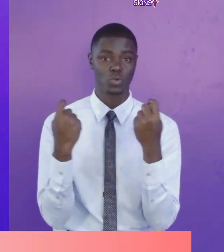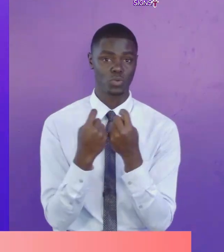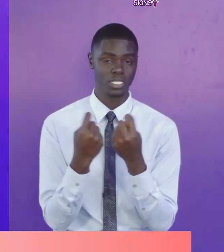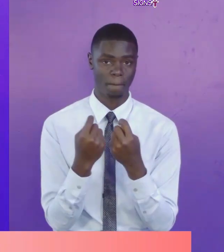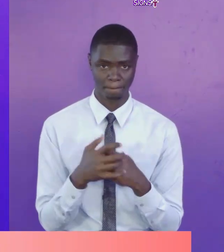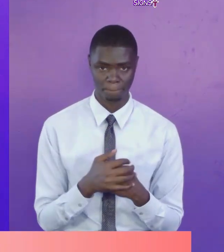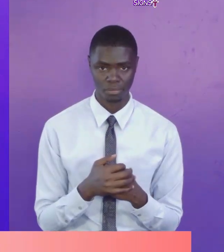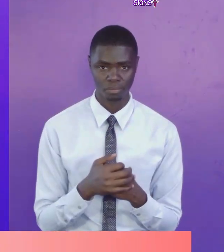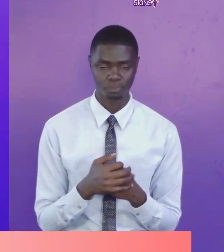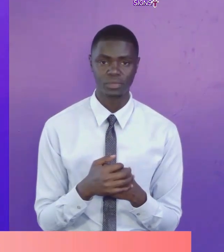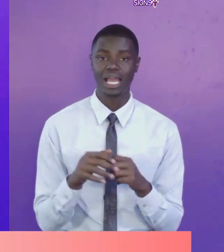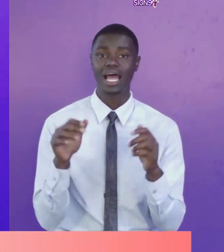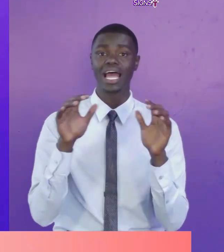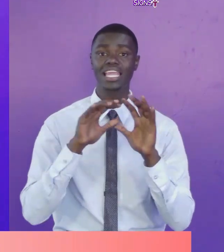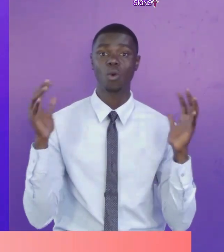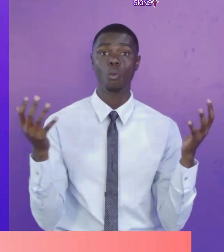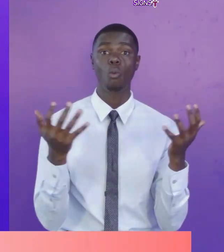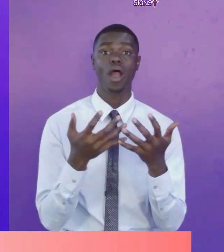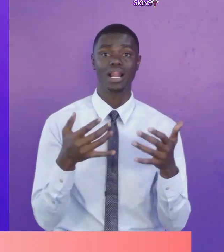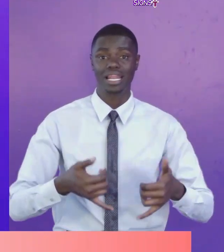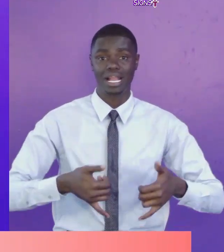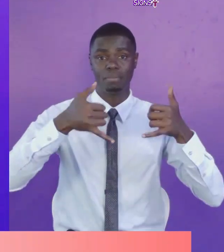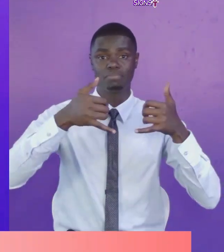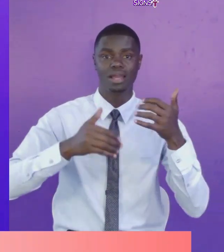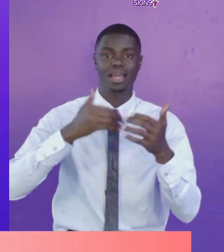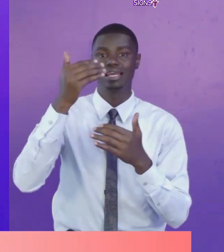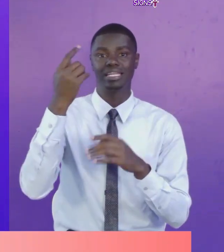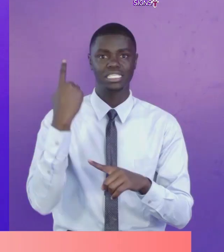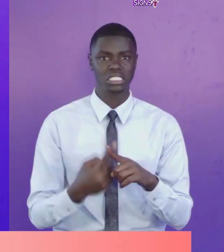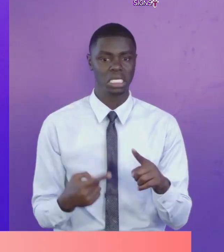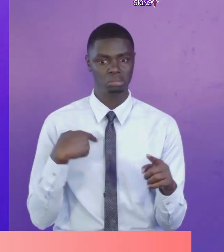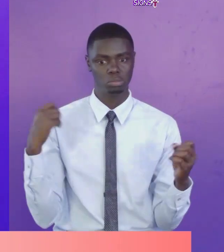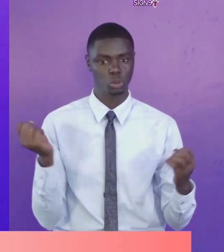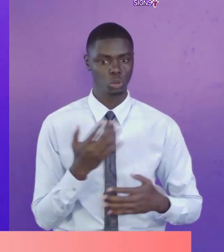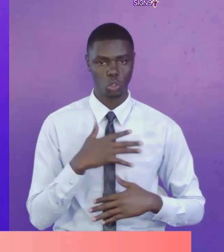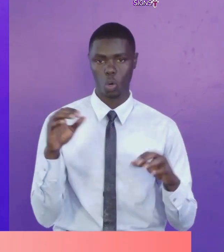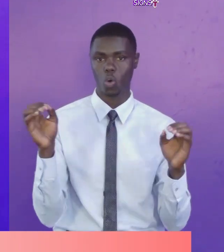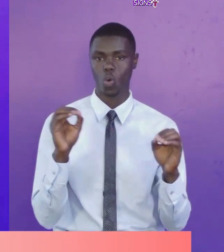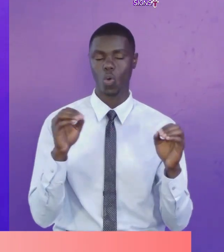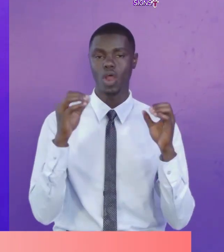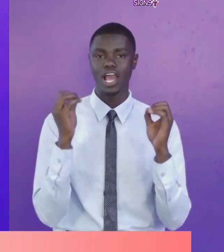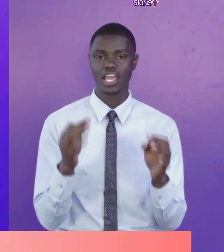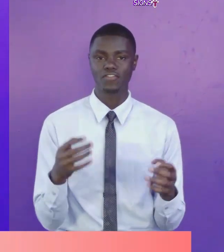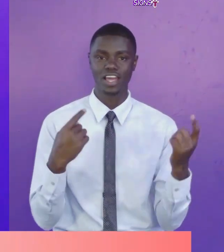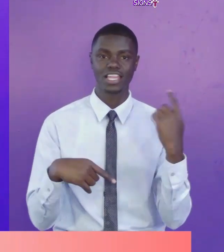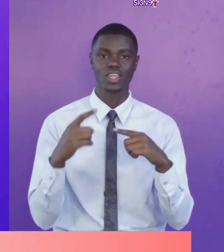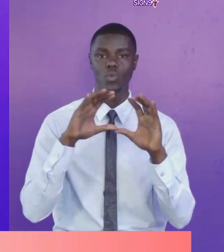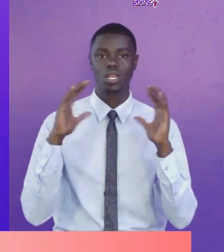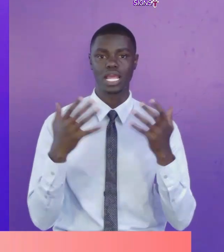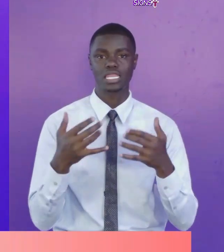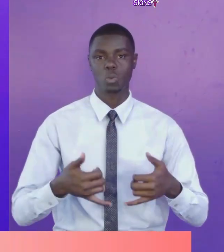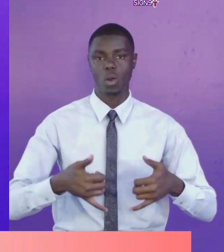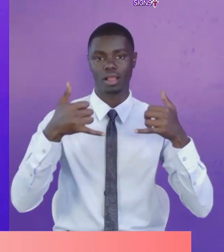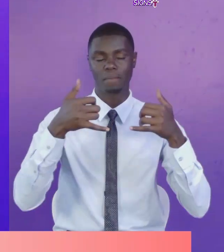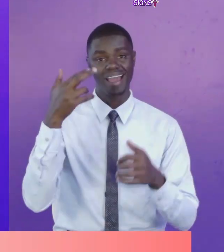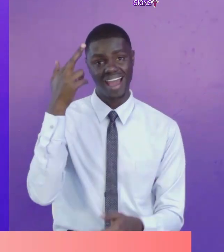in the World Cup next year, I'll not be surprised if they win the World Cup. And I remember there's